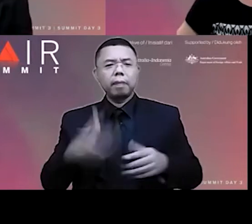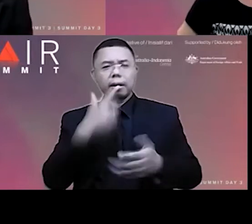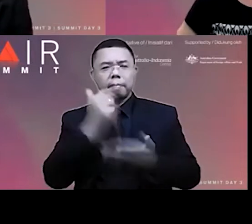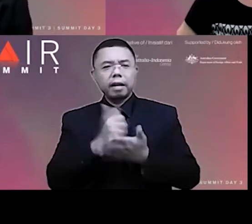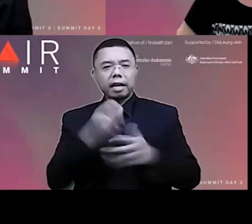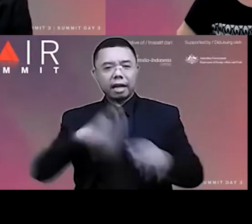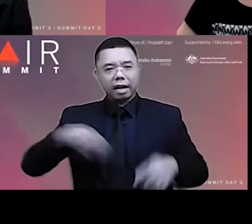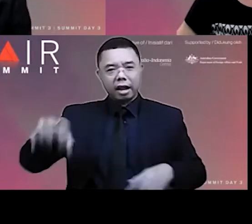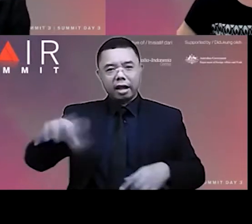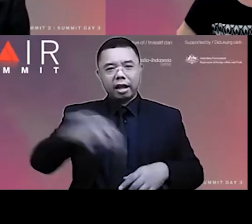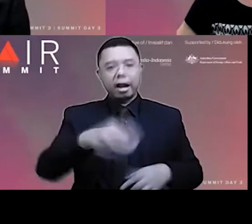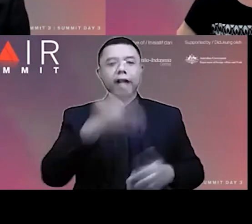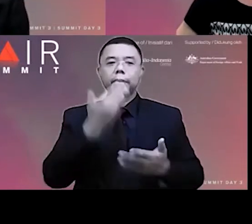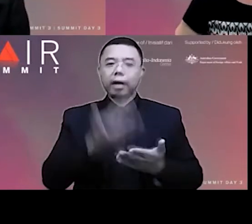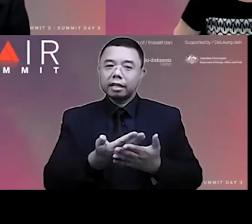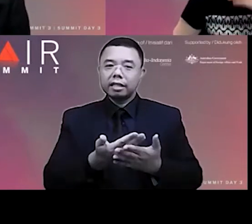please.